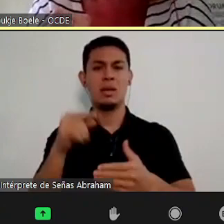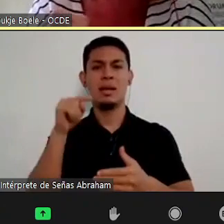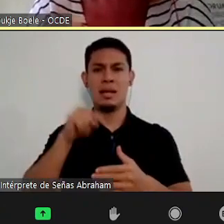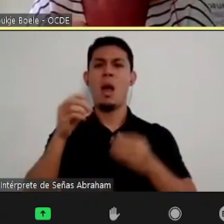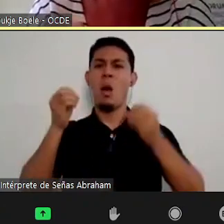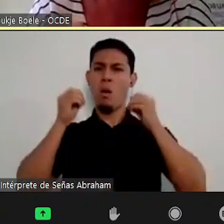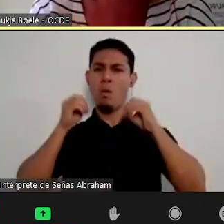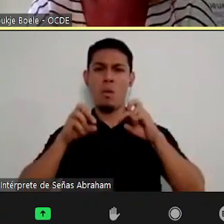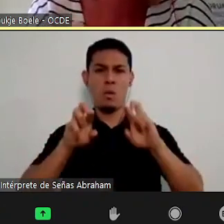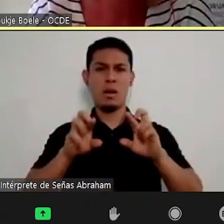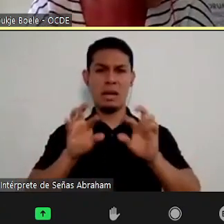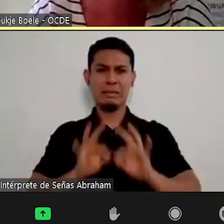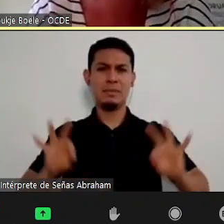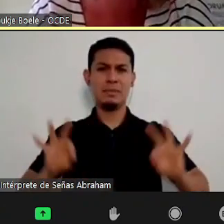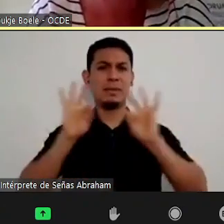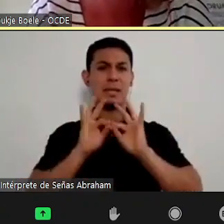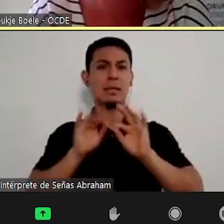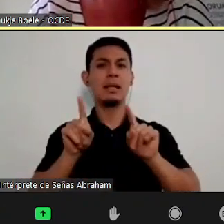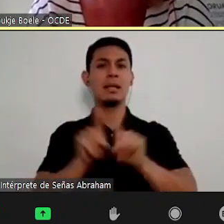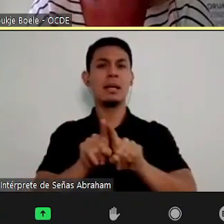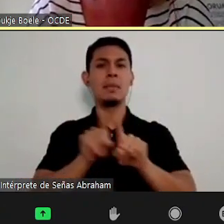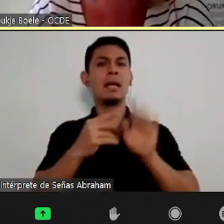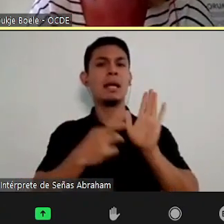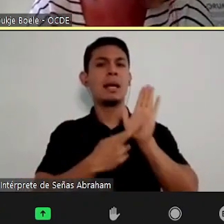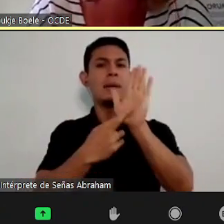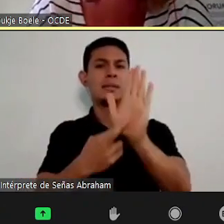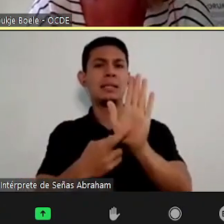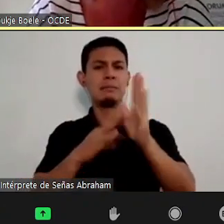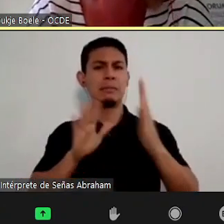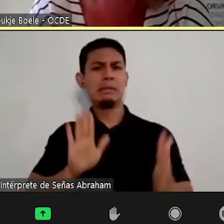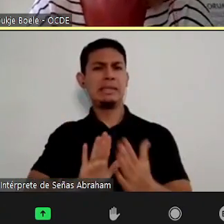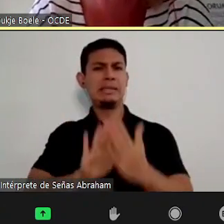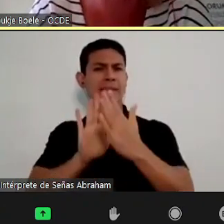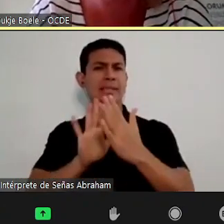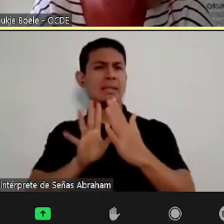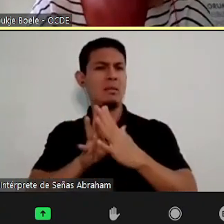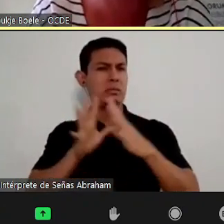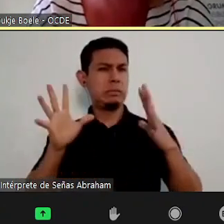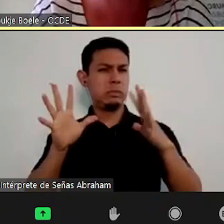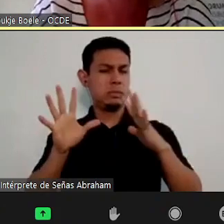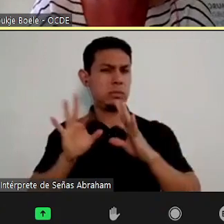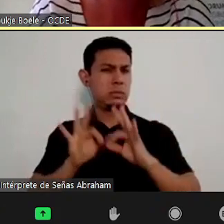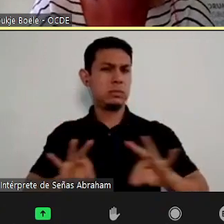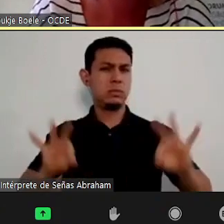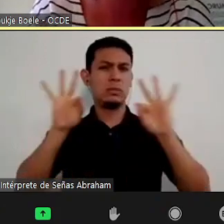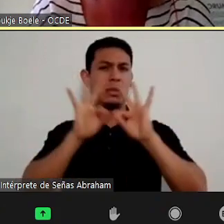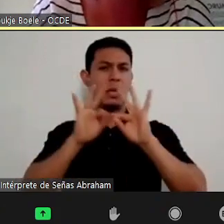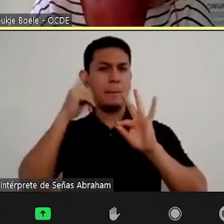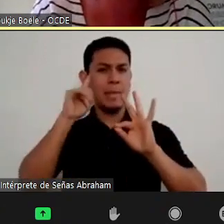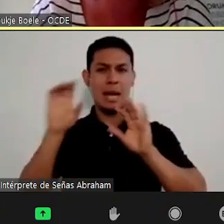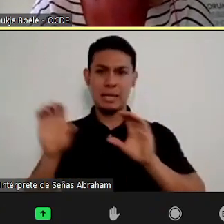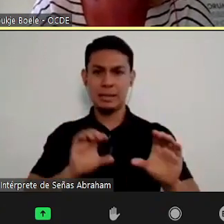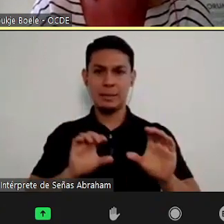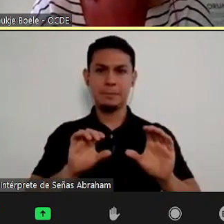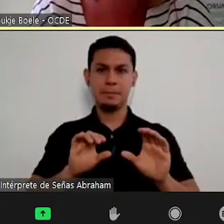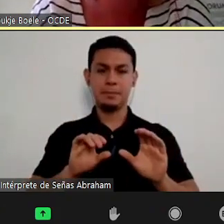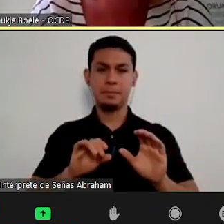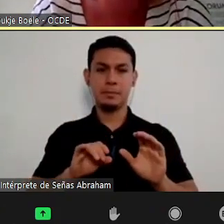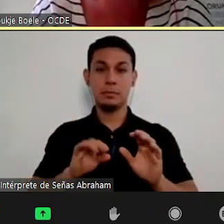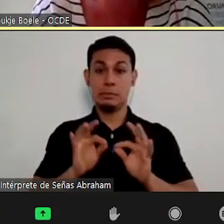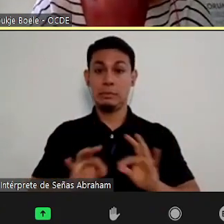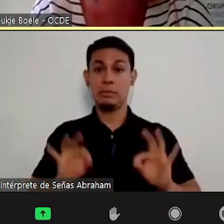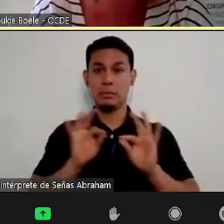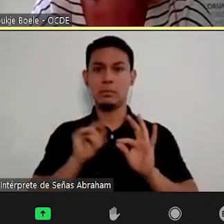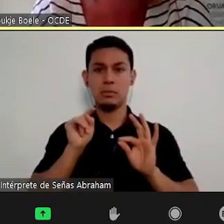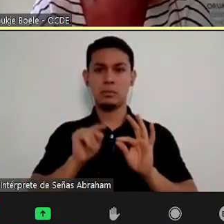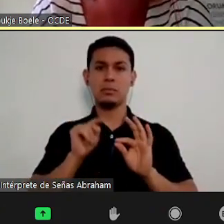this process this is a key opportunity but it's also a challenge a fundamental challenge for the implementation it will be